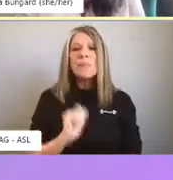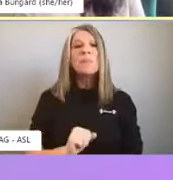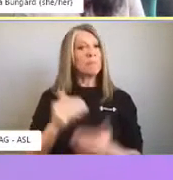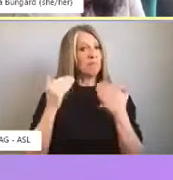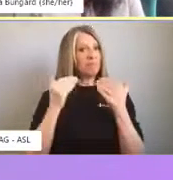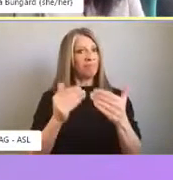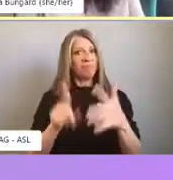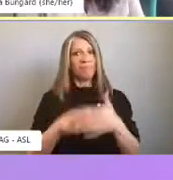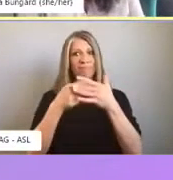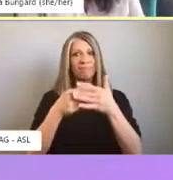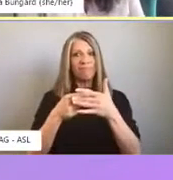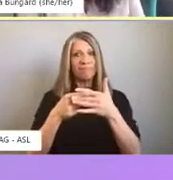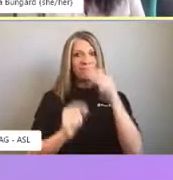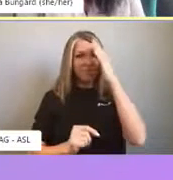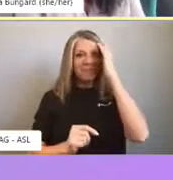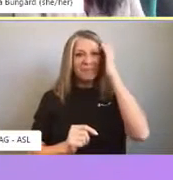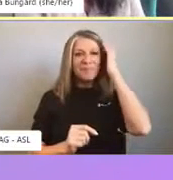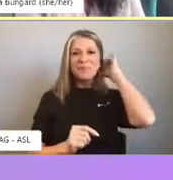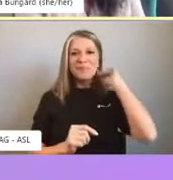going.